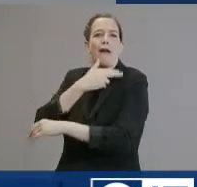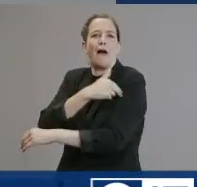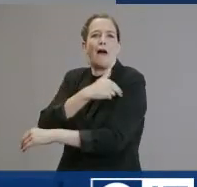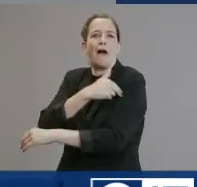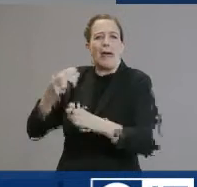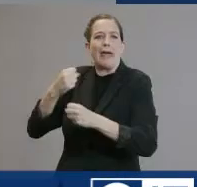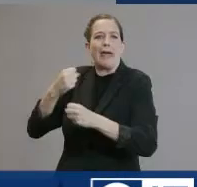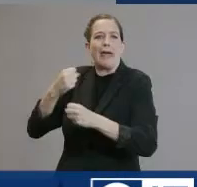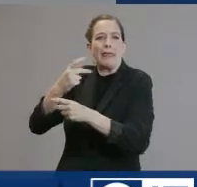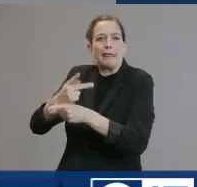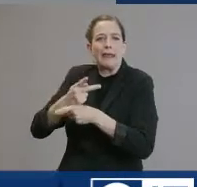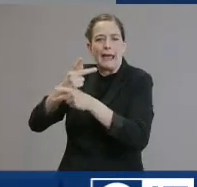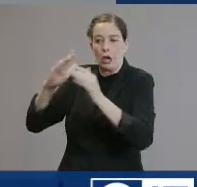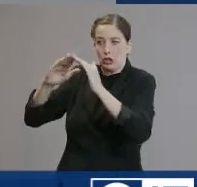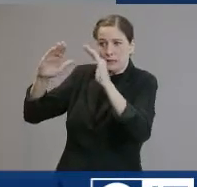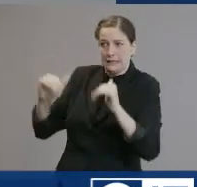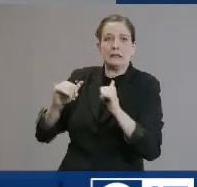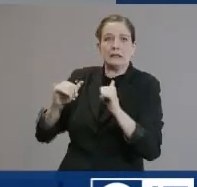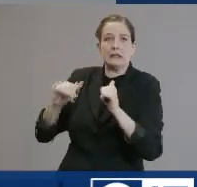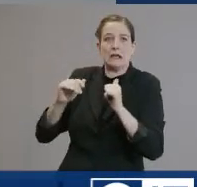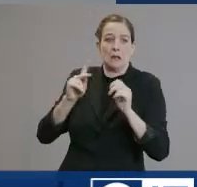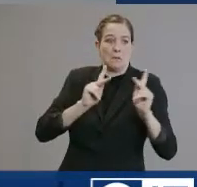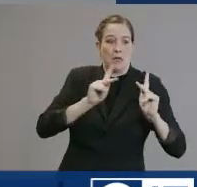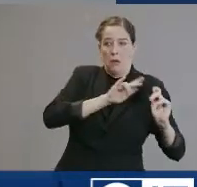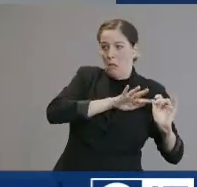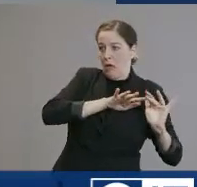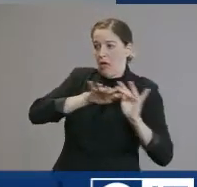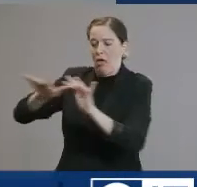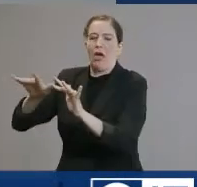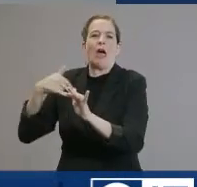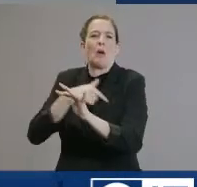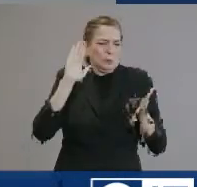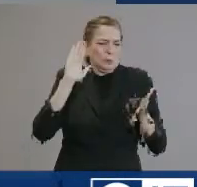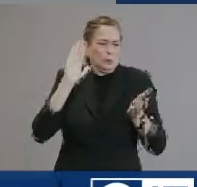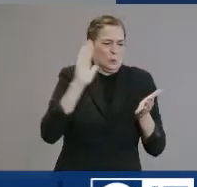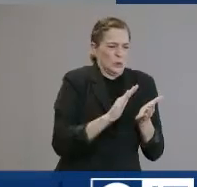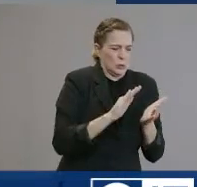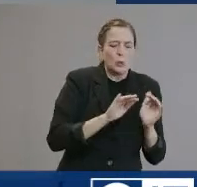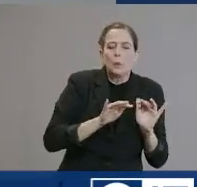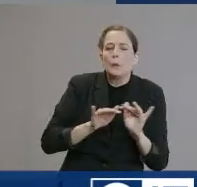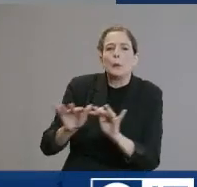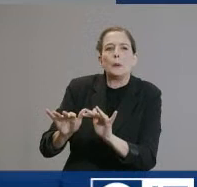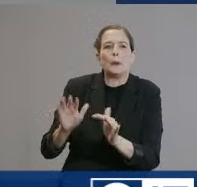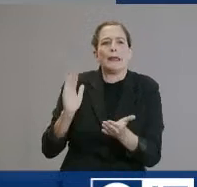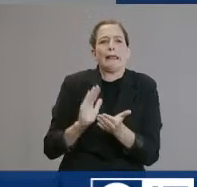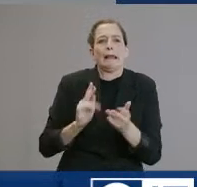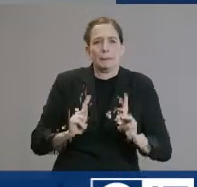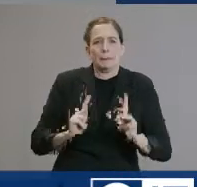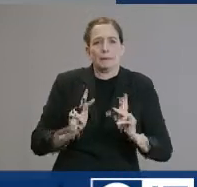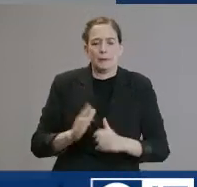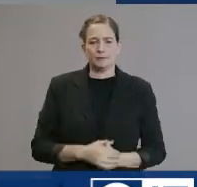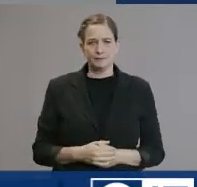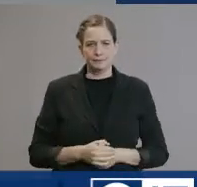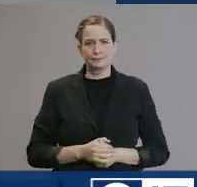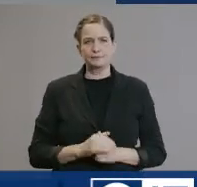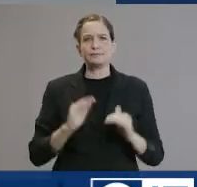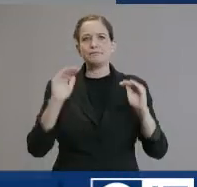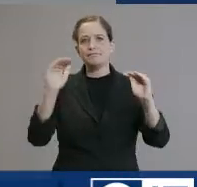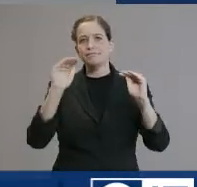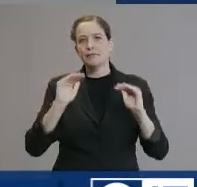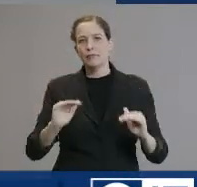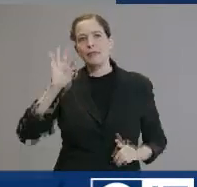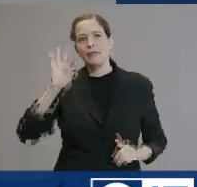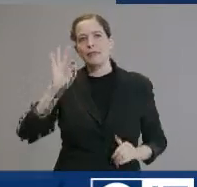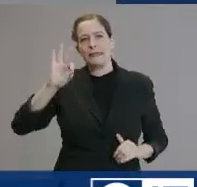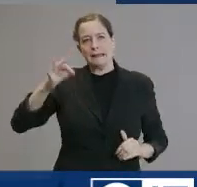On April 9th, we began to put forward what could be surge capacity or field hospitals. St. Luke's Medical